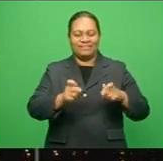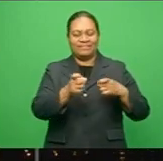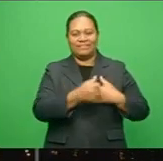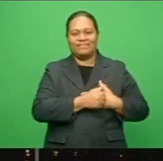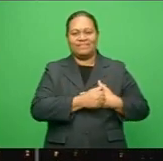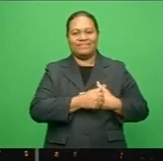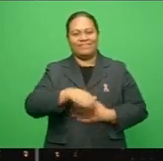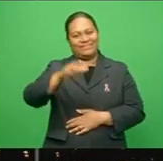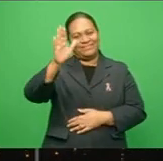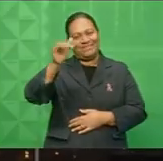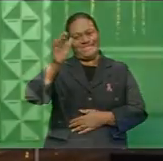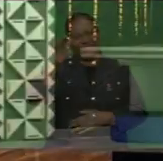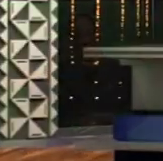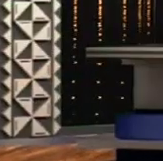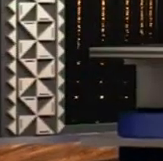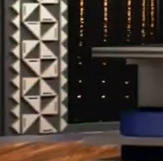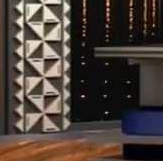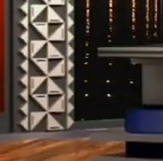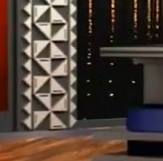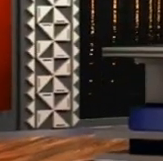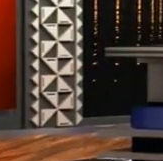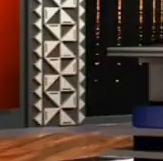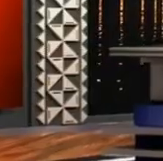safe. Bye for now.